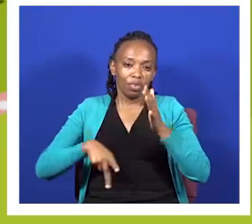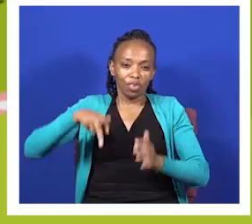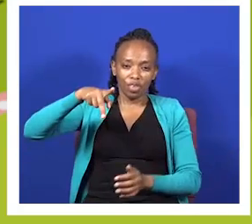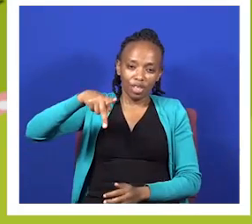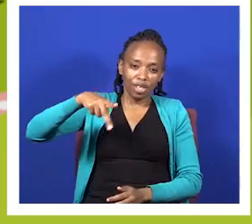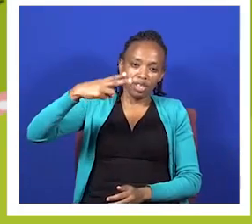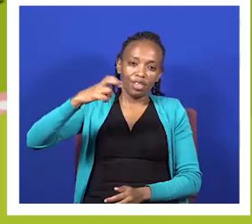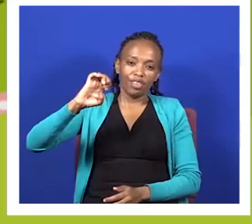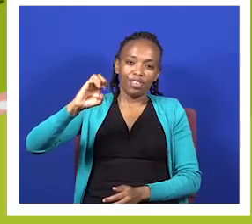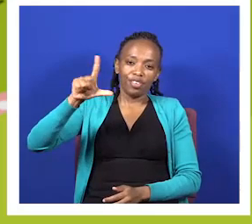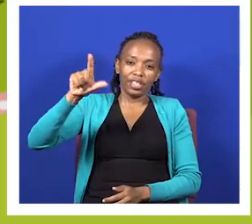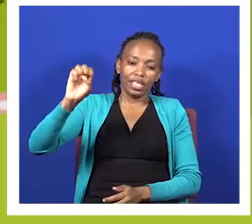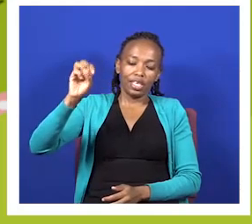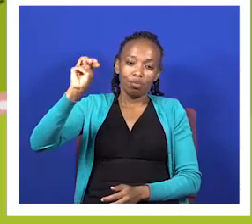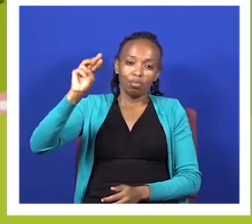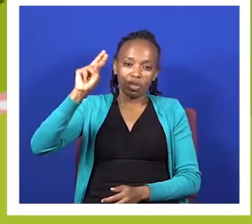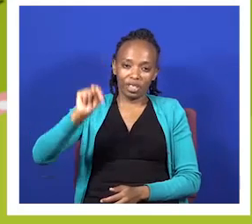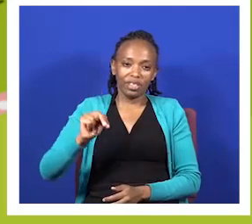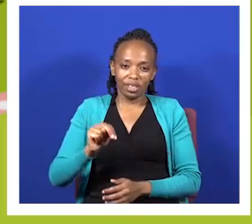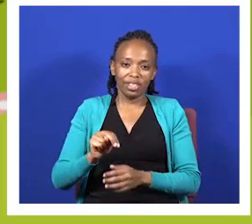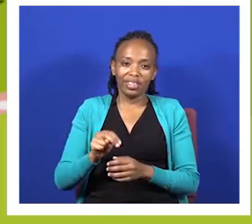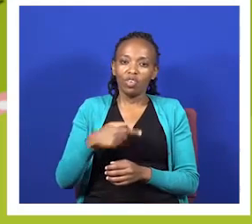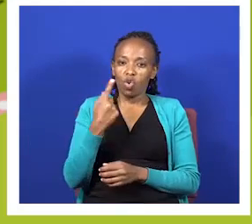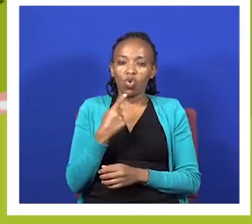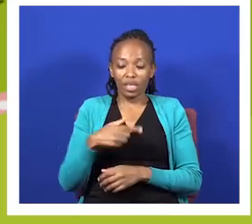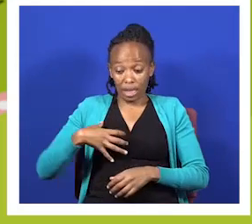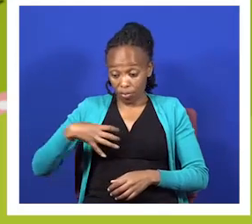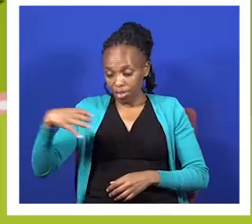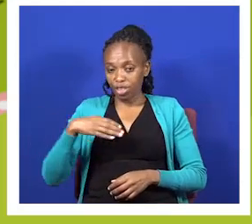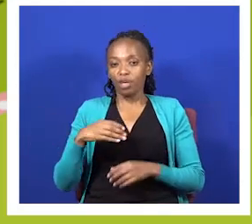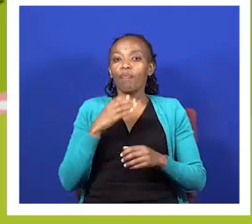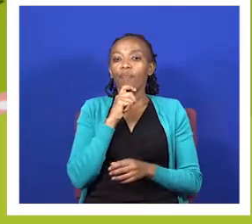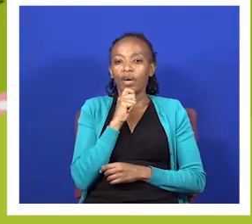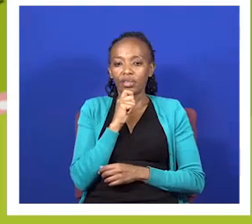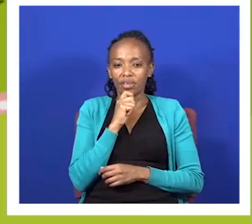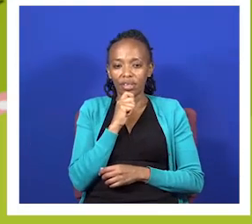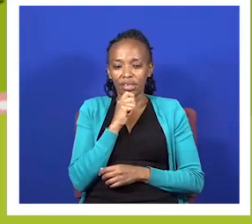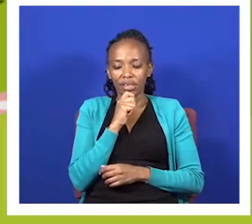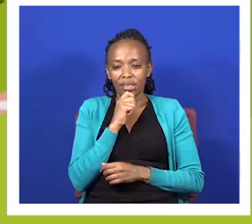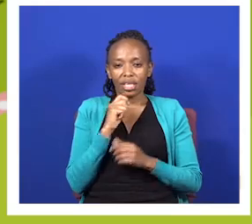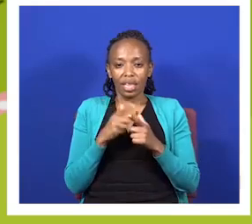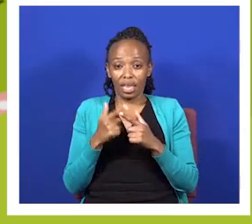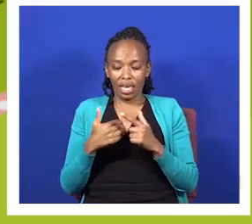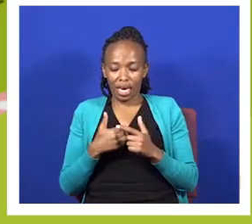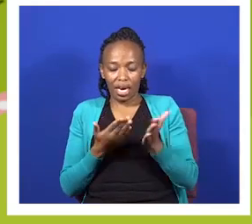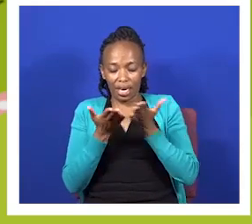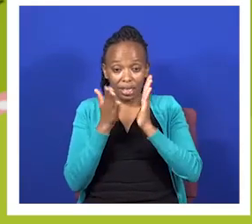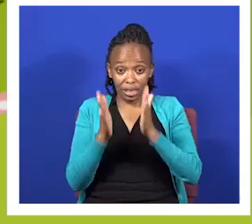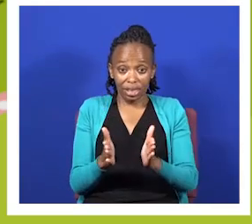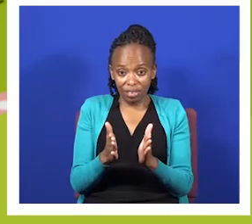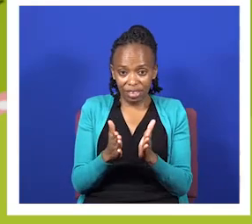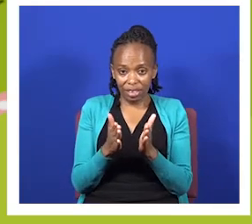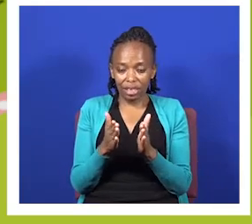called Philemon. Philemon was a rich man. And he had a